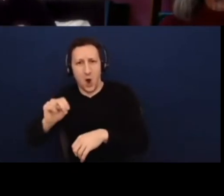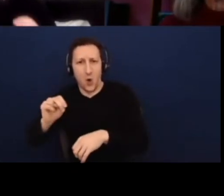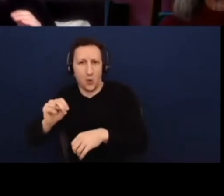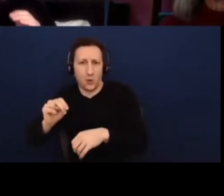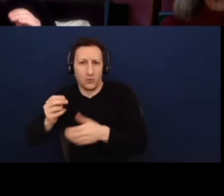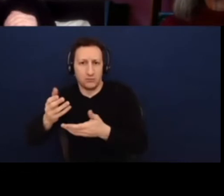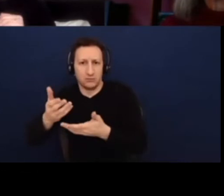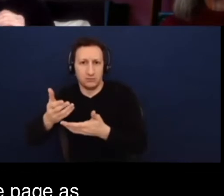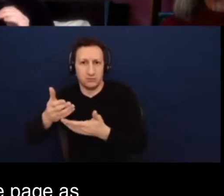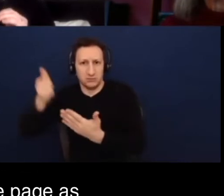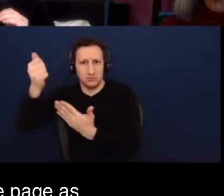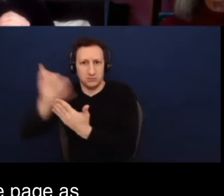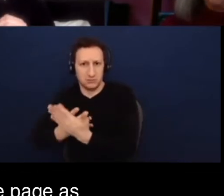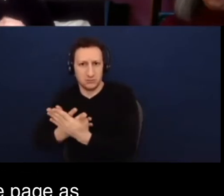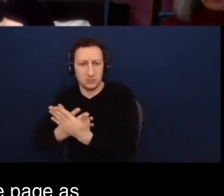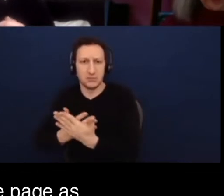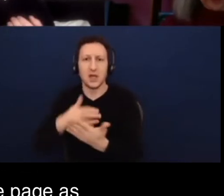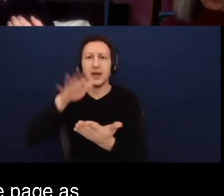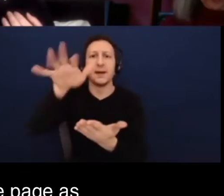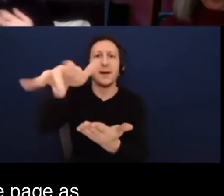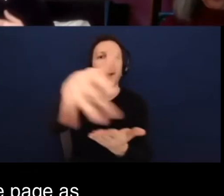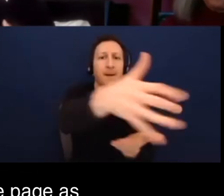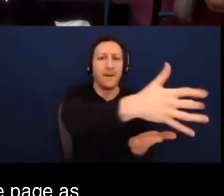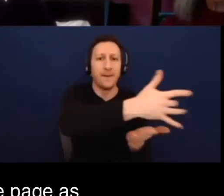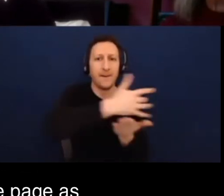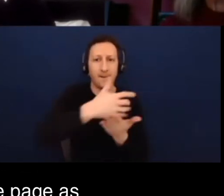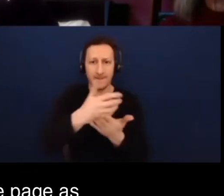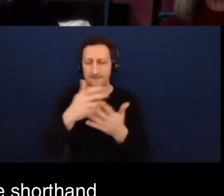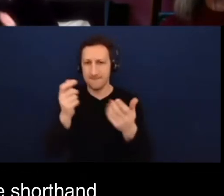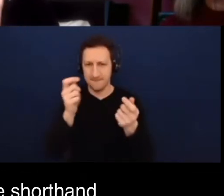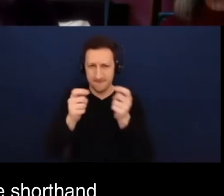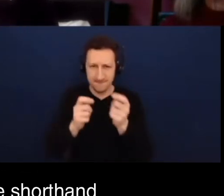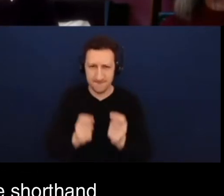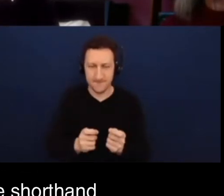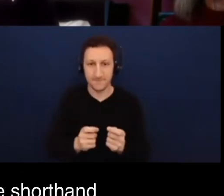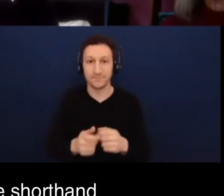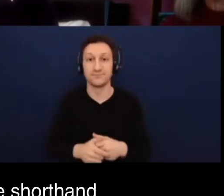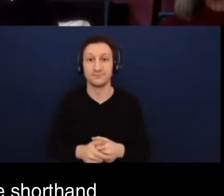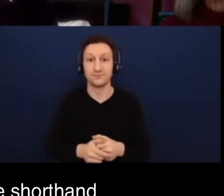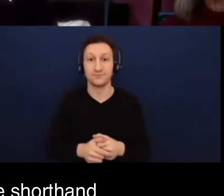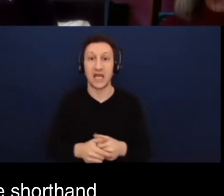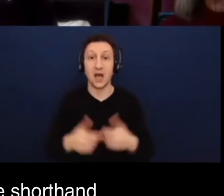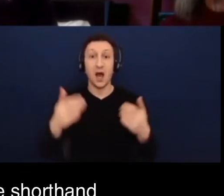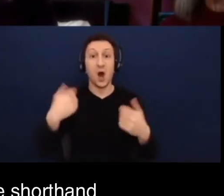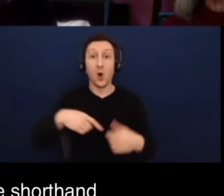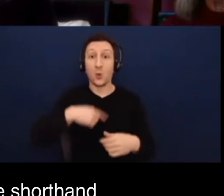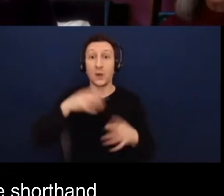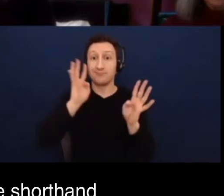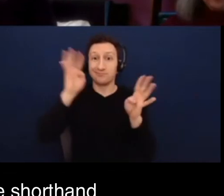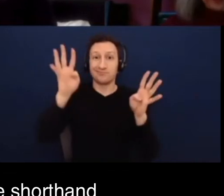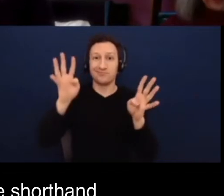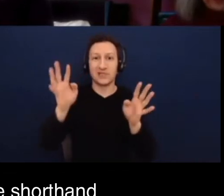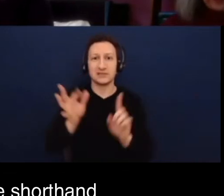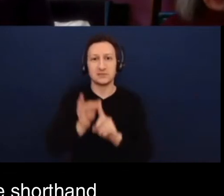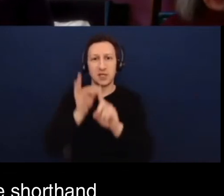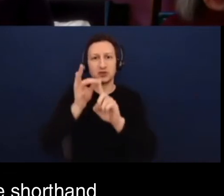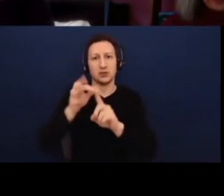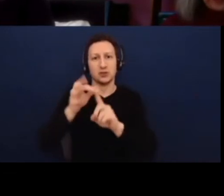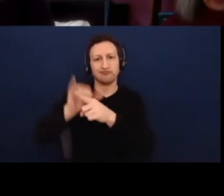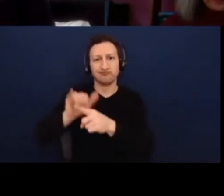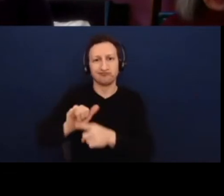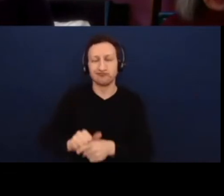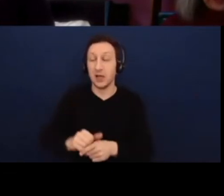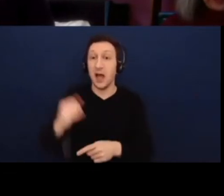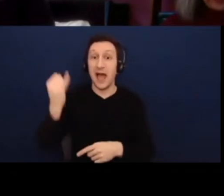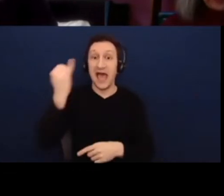sure that we're all on the same page as far as terminology for, oh, this is the shorthand for this, this spooky place by